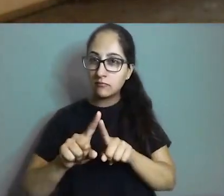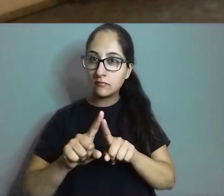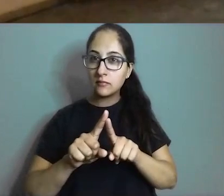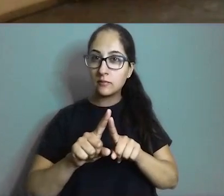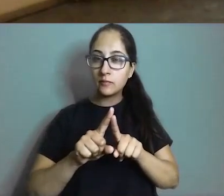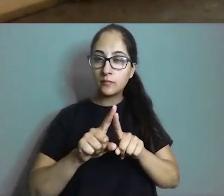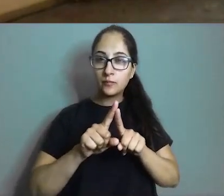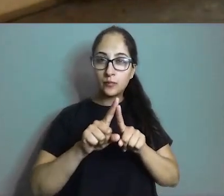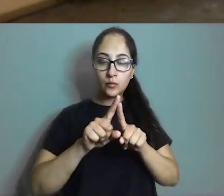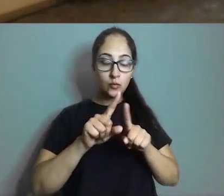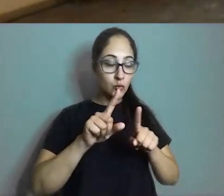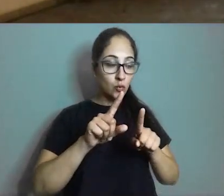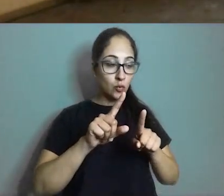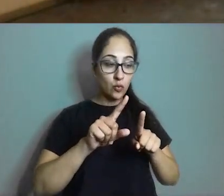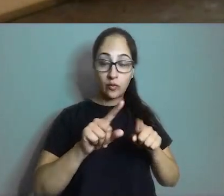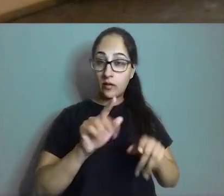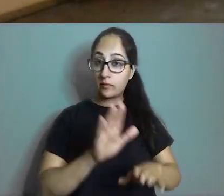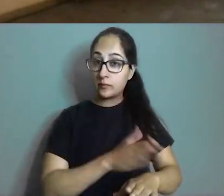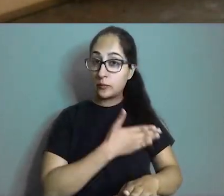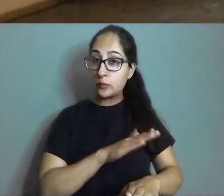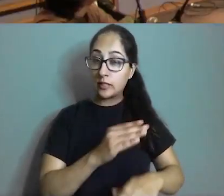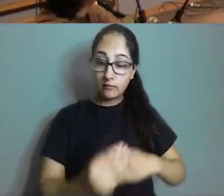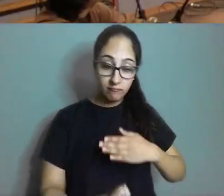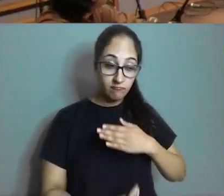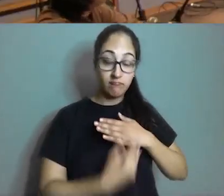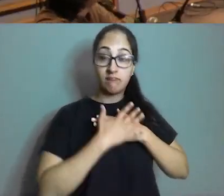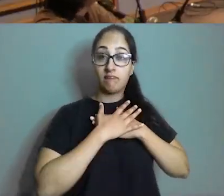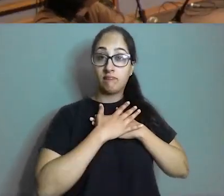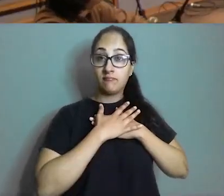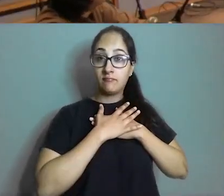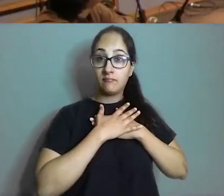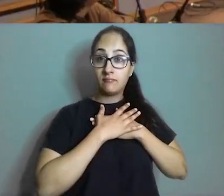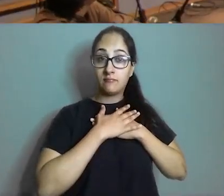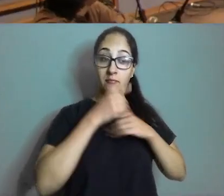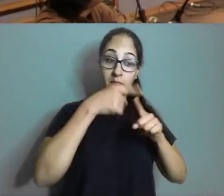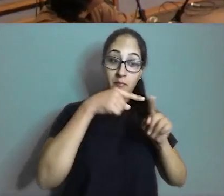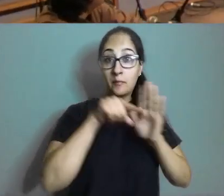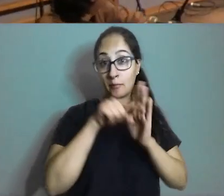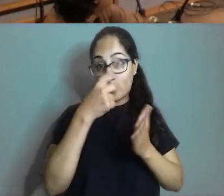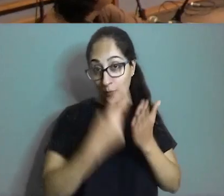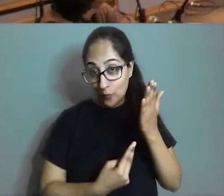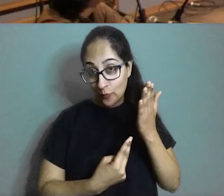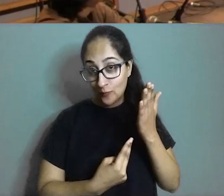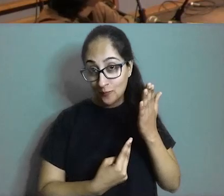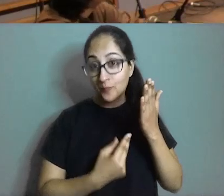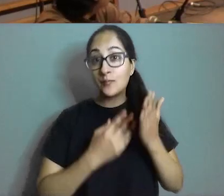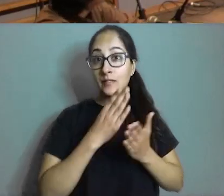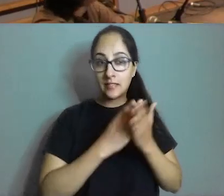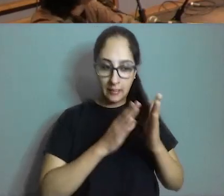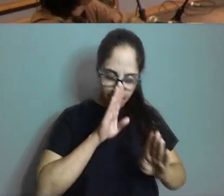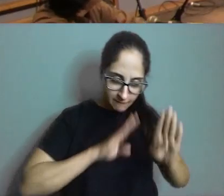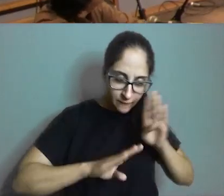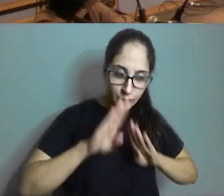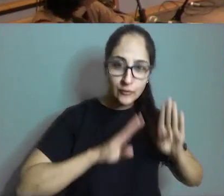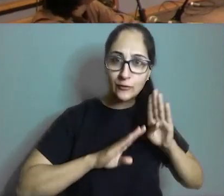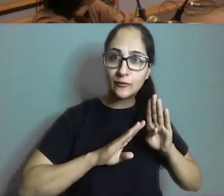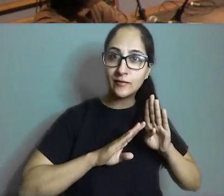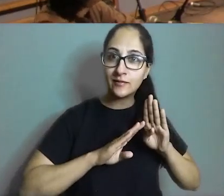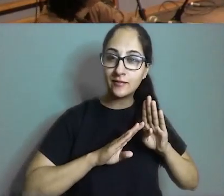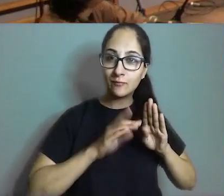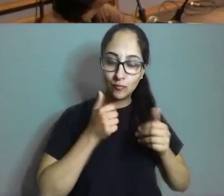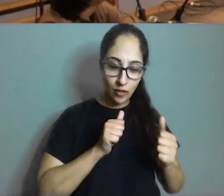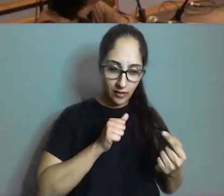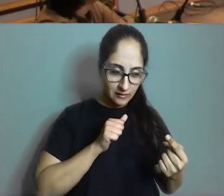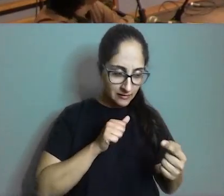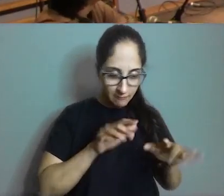this ability to get me both really down about things I can't do on my instrument, whether it be